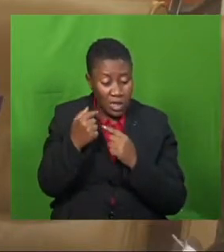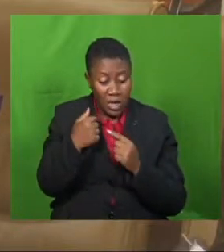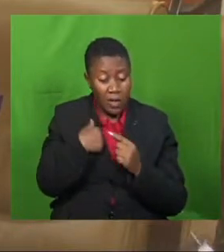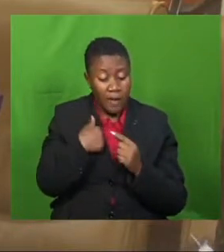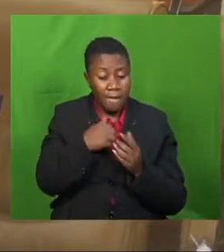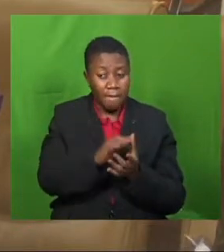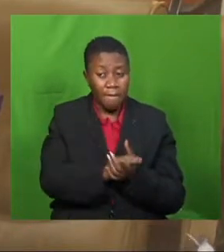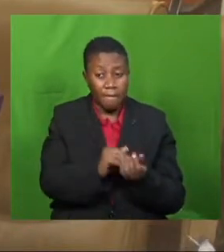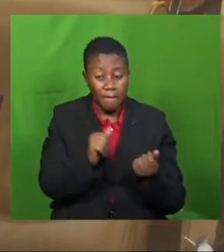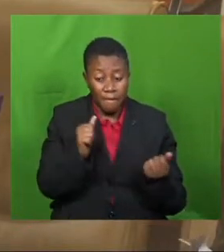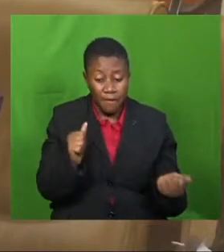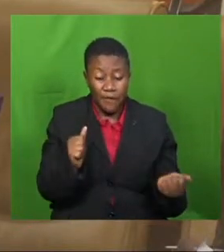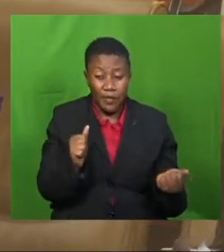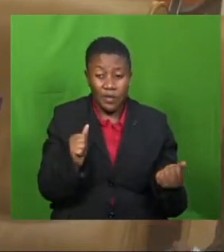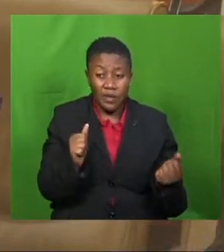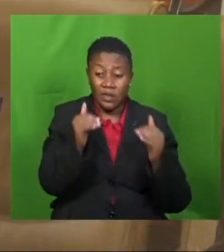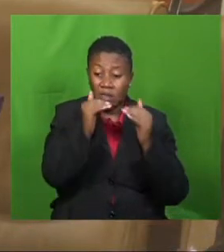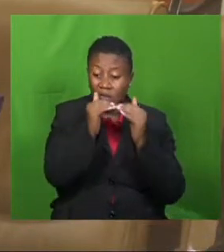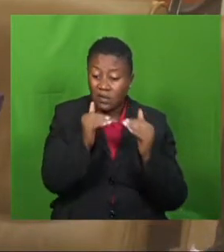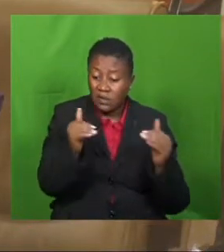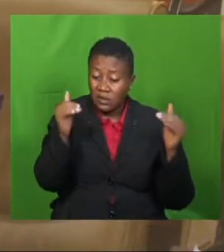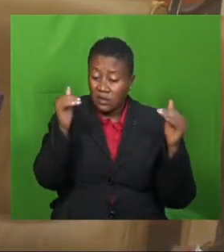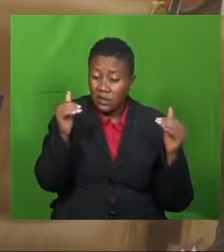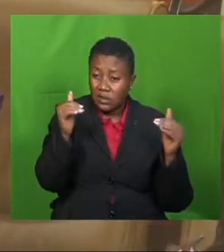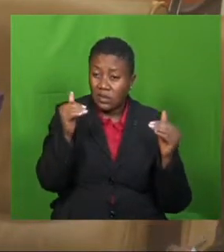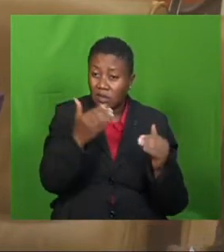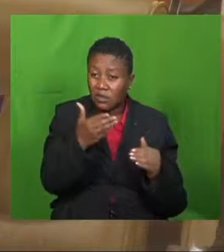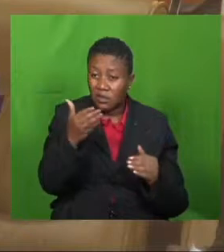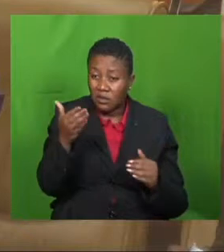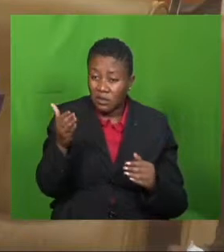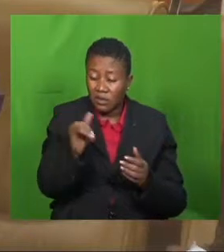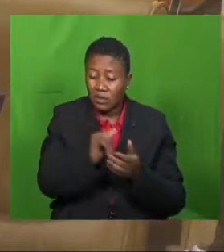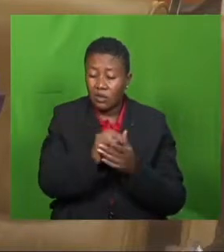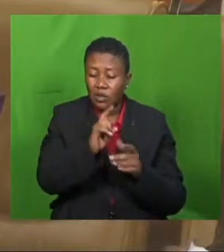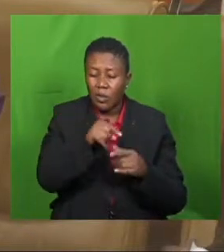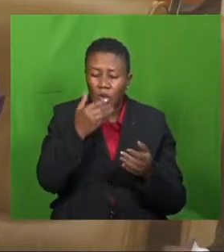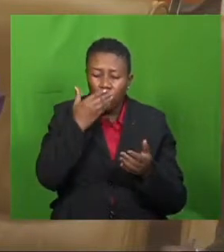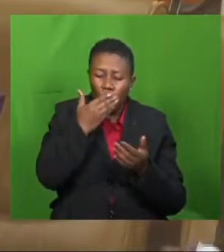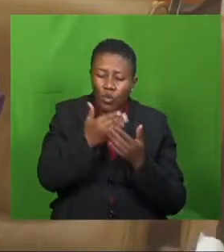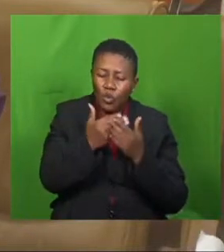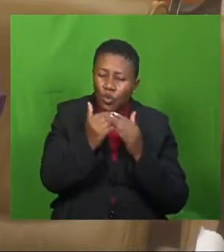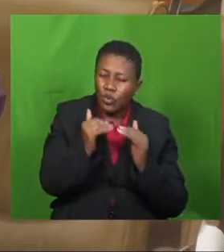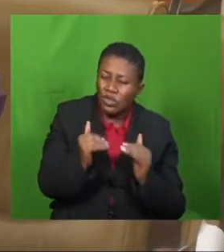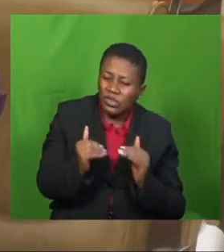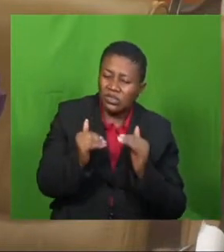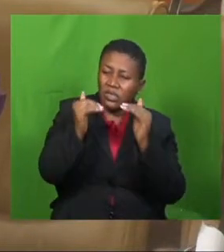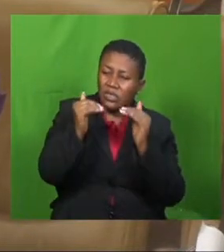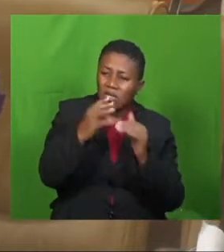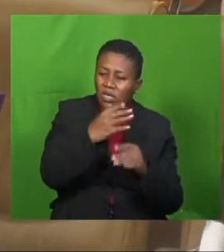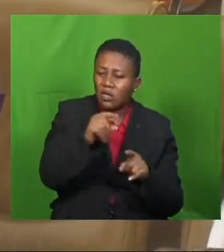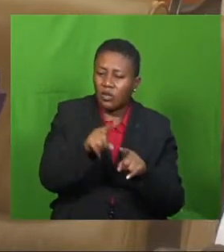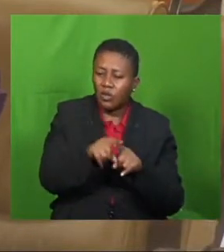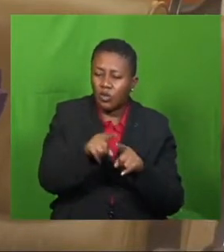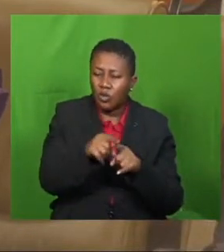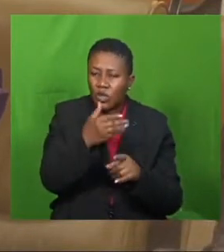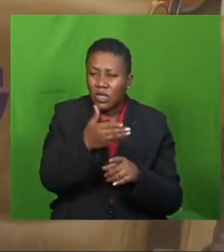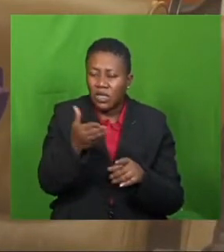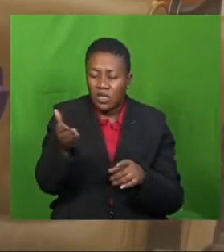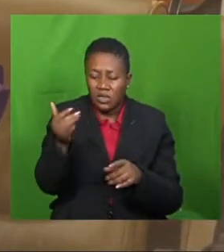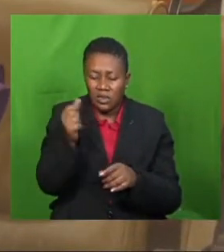standards organizations are already working on, is the interoperability of standards and the certainty of the goods that are